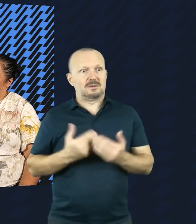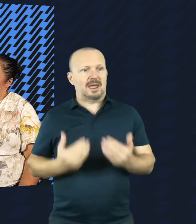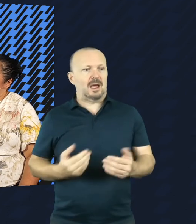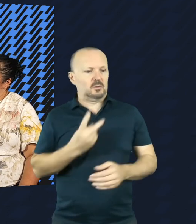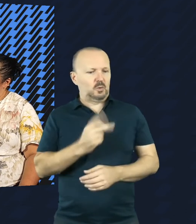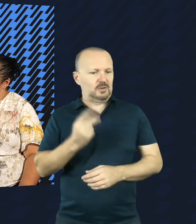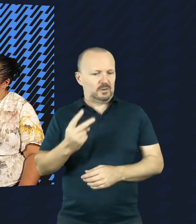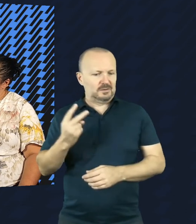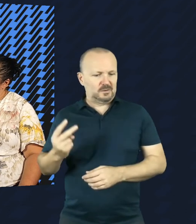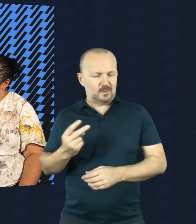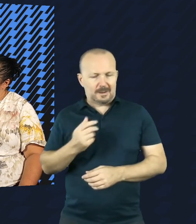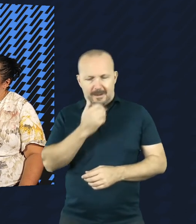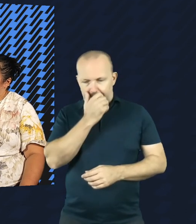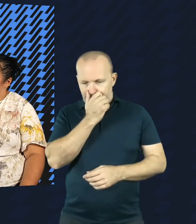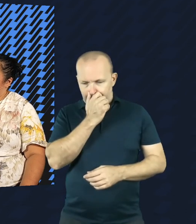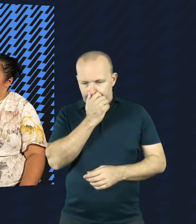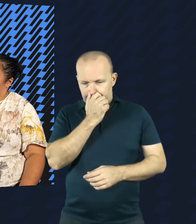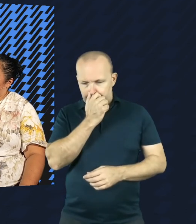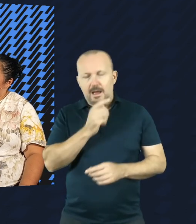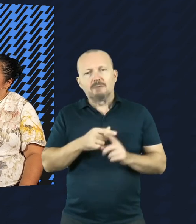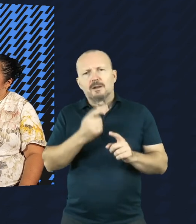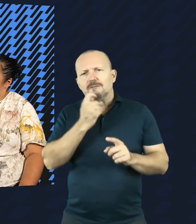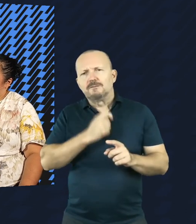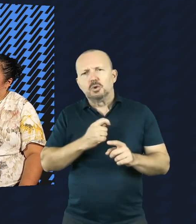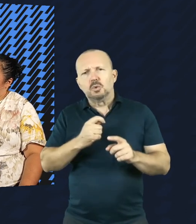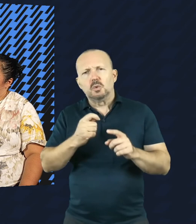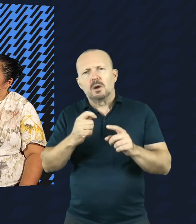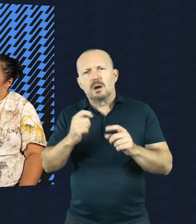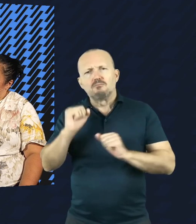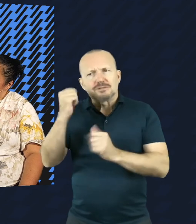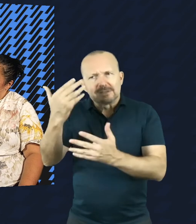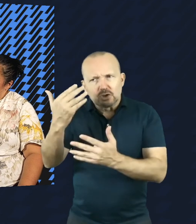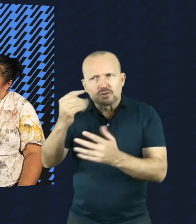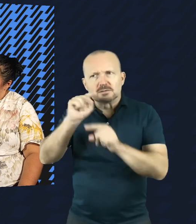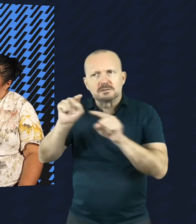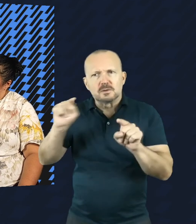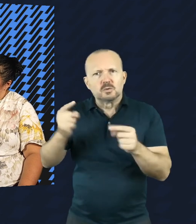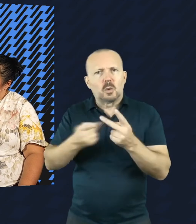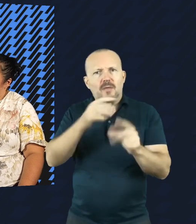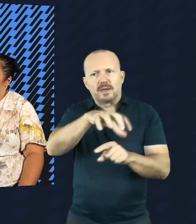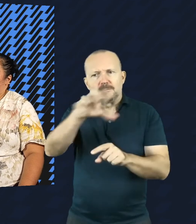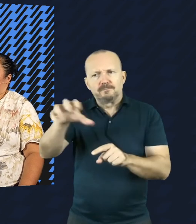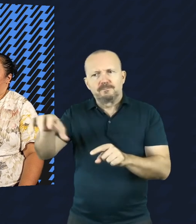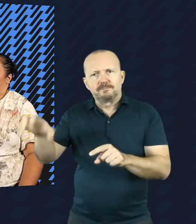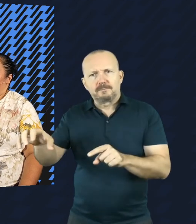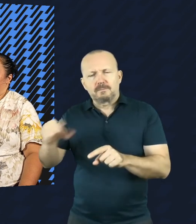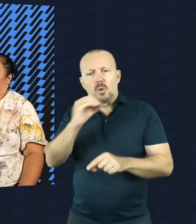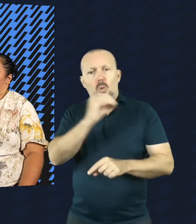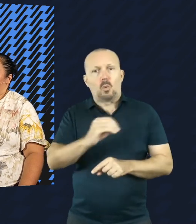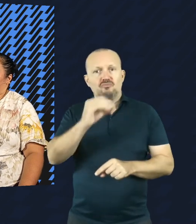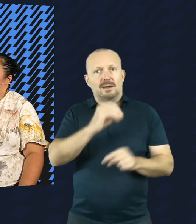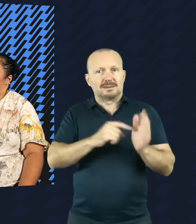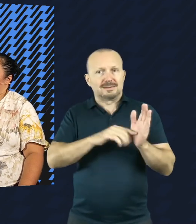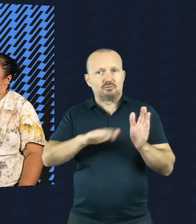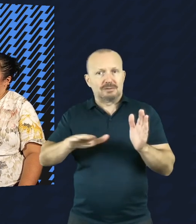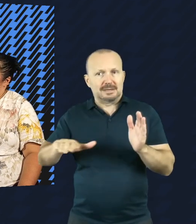have done a few presentations to other agencies. So Oranga Tamariki was one of them.